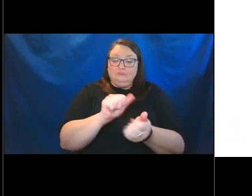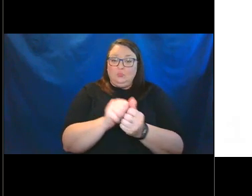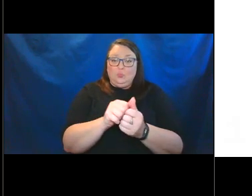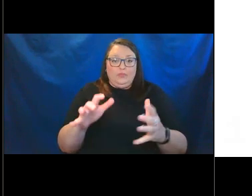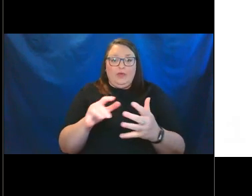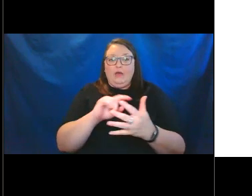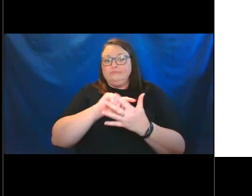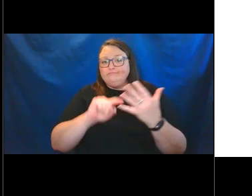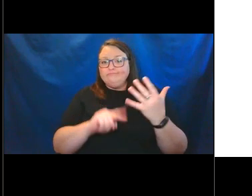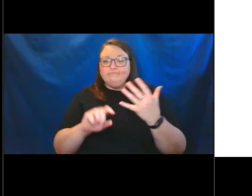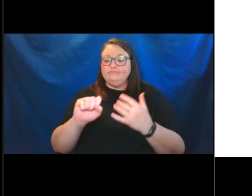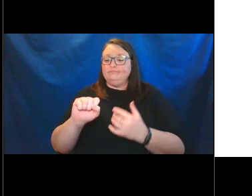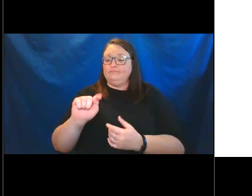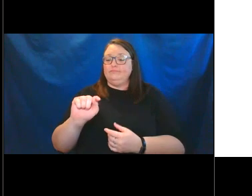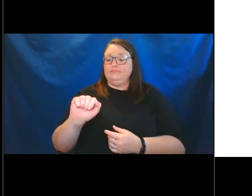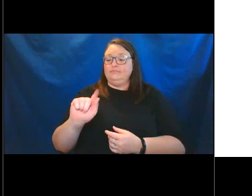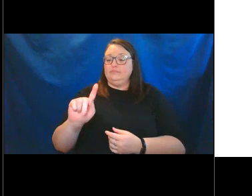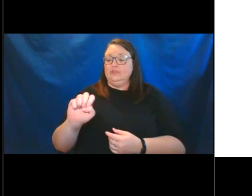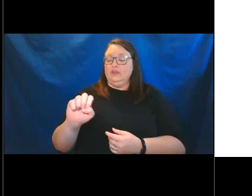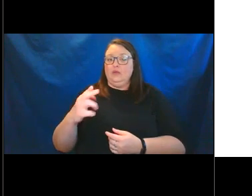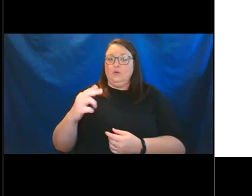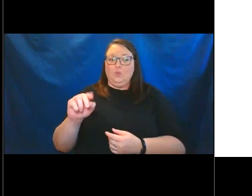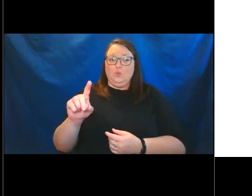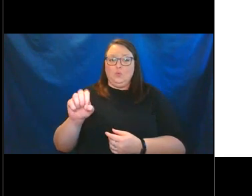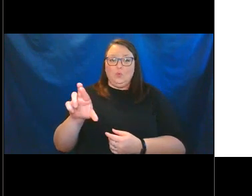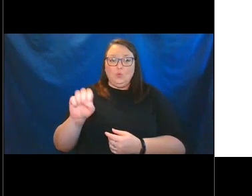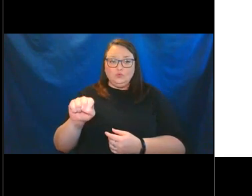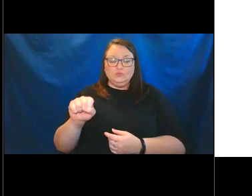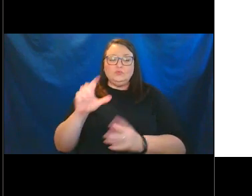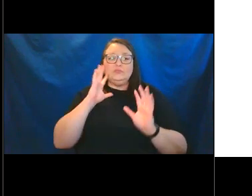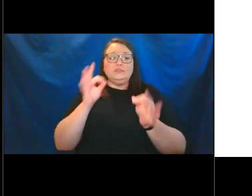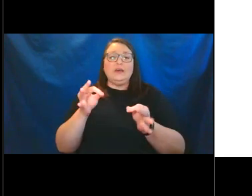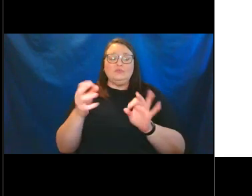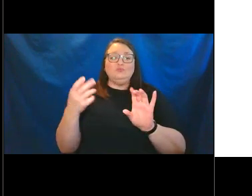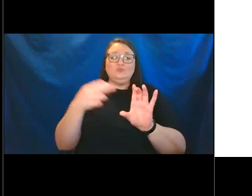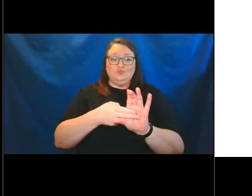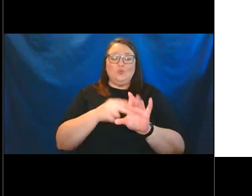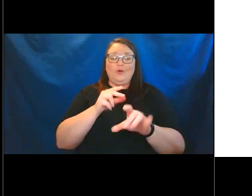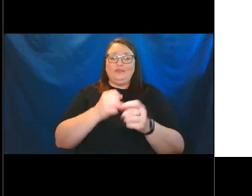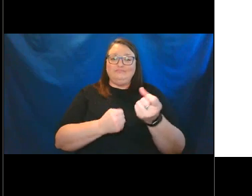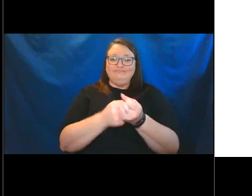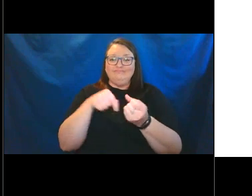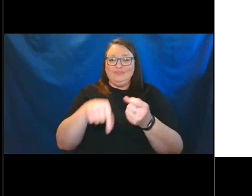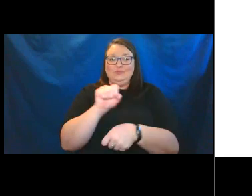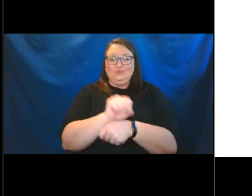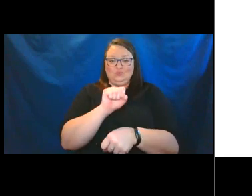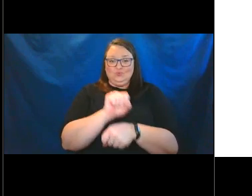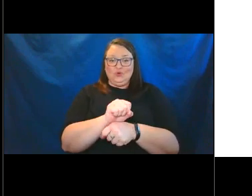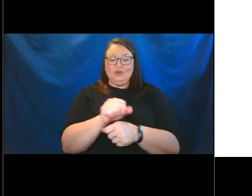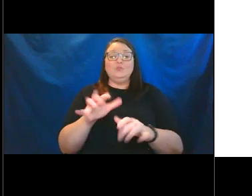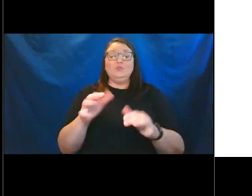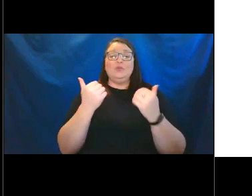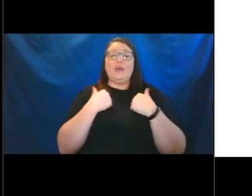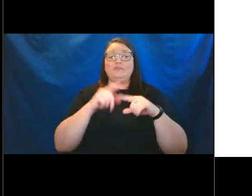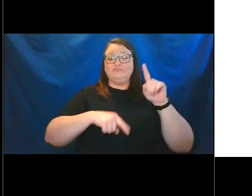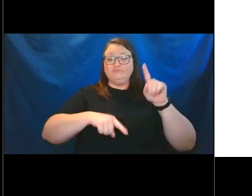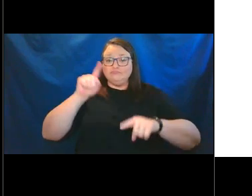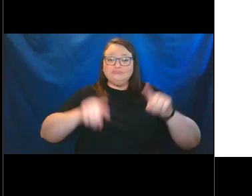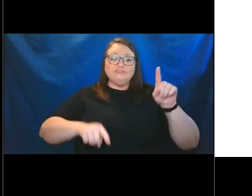of stakeholders that decided to come on board with us and support this work. We have a variety